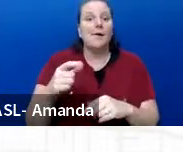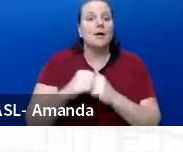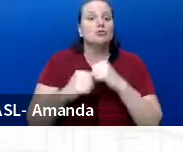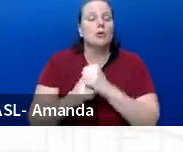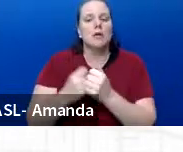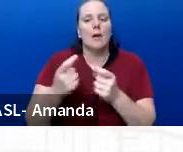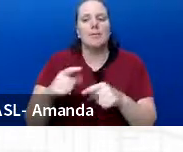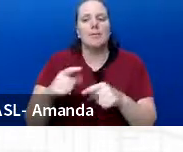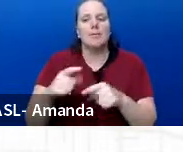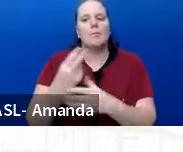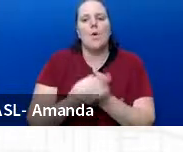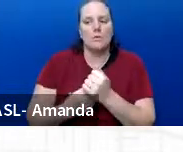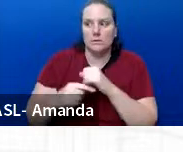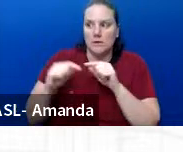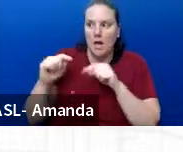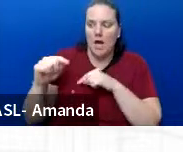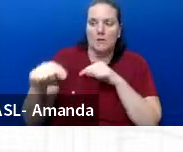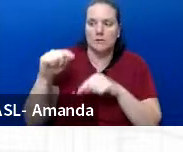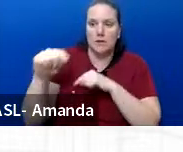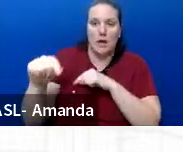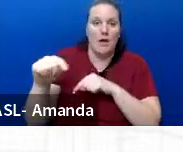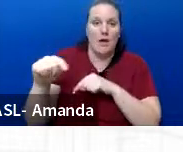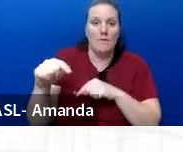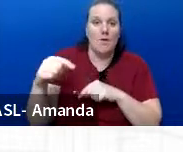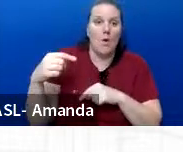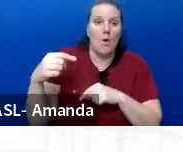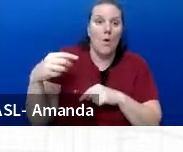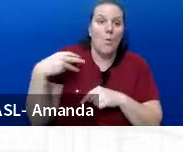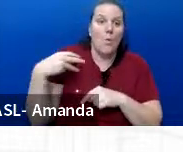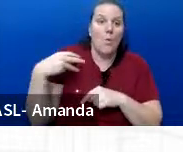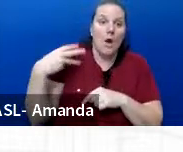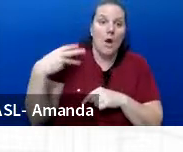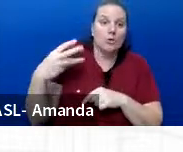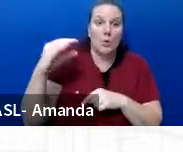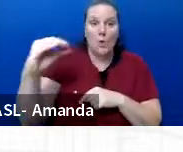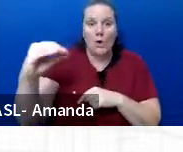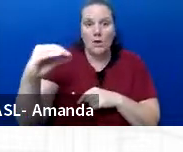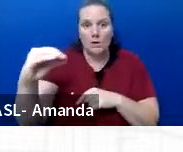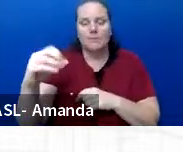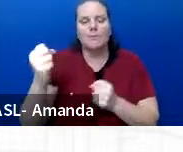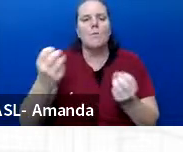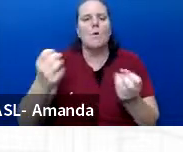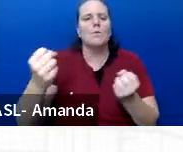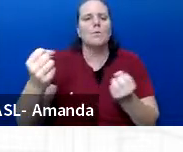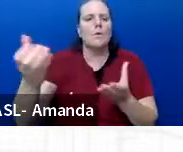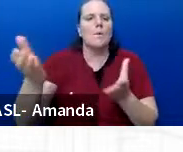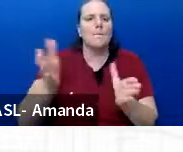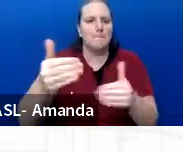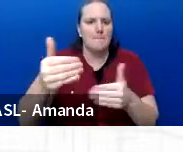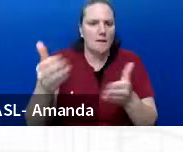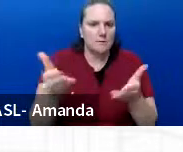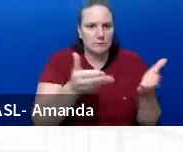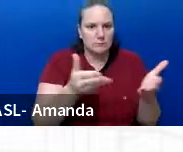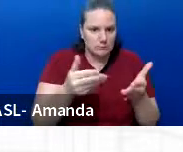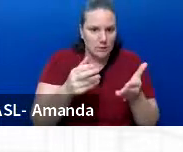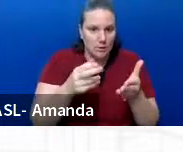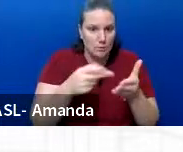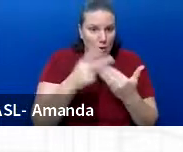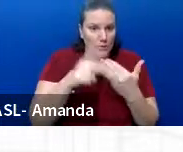river. Having multiple packages will allow the program to contract with DBEs in both